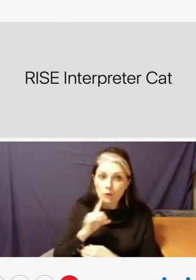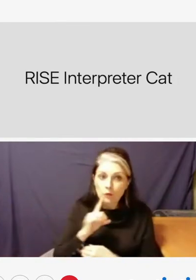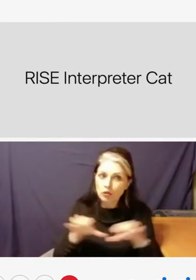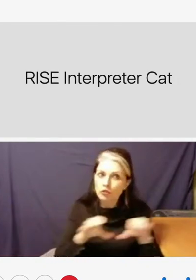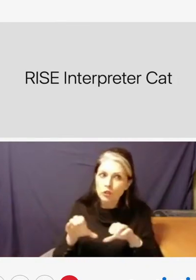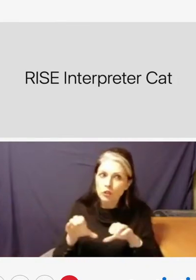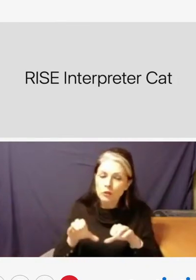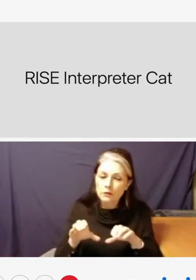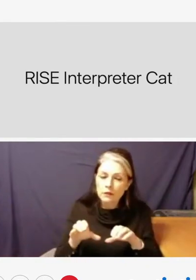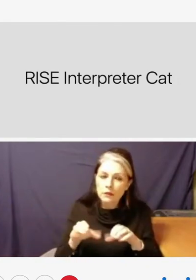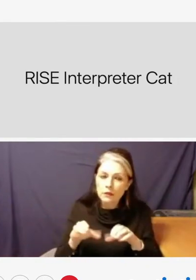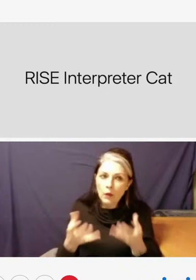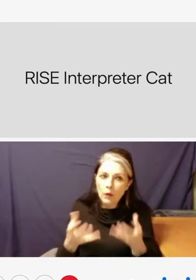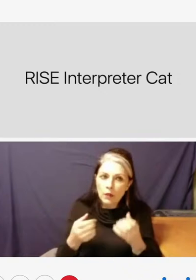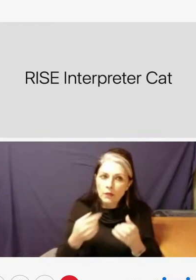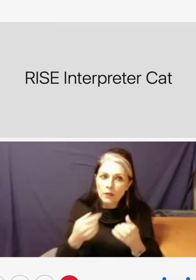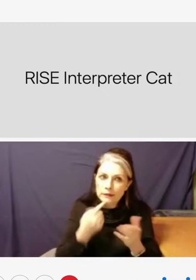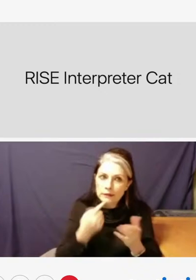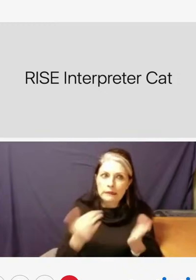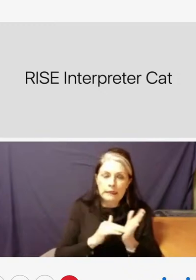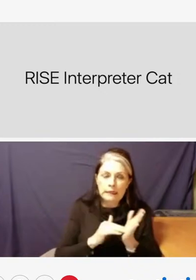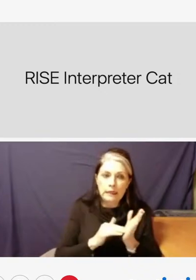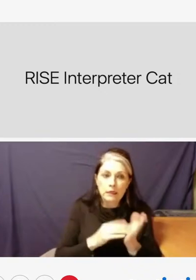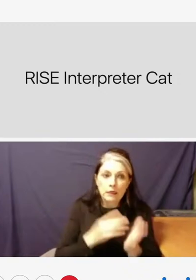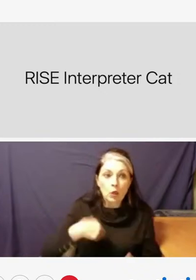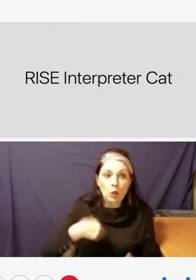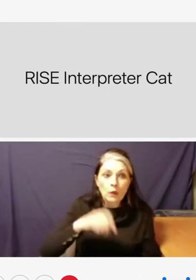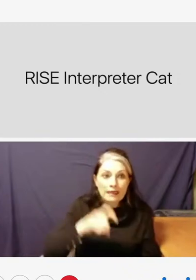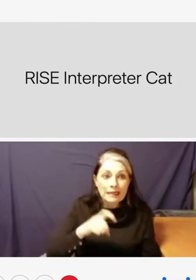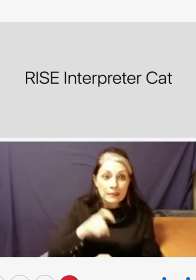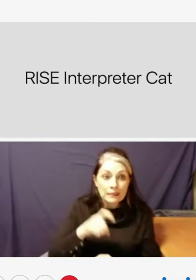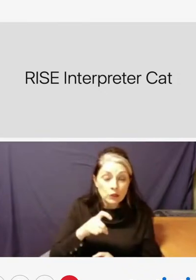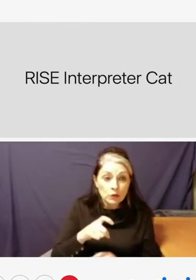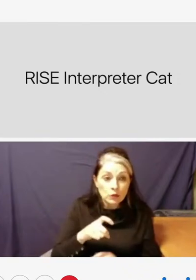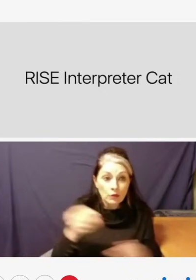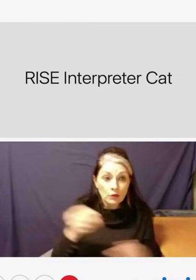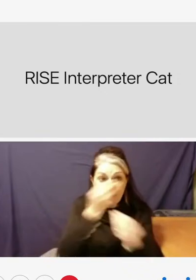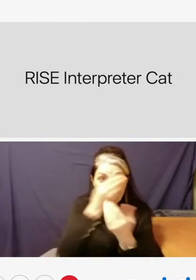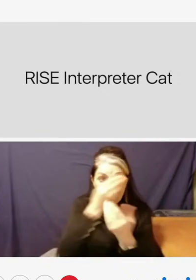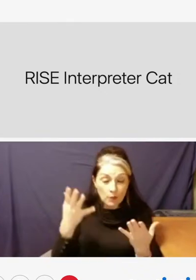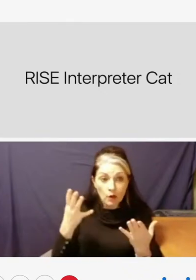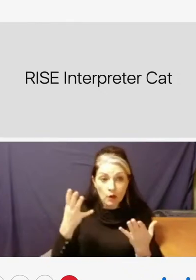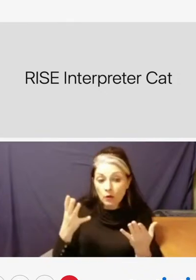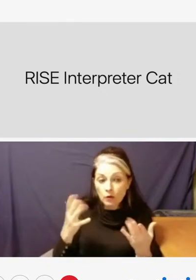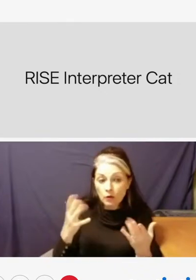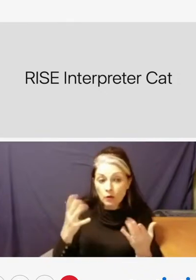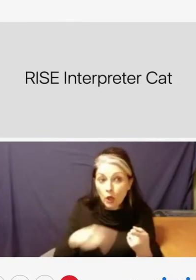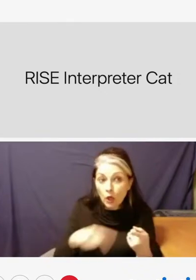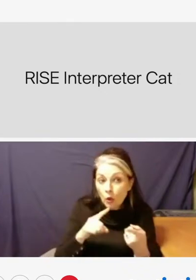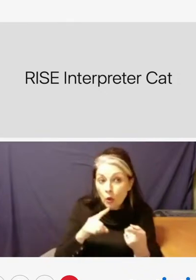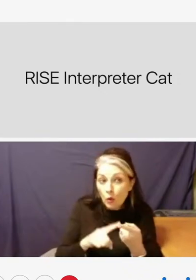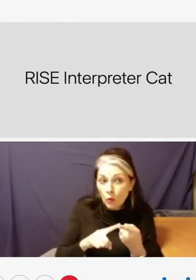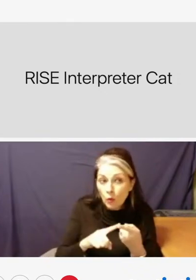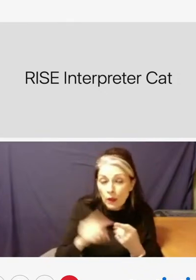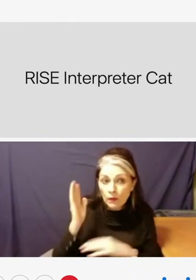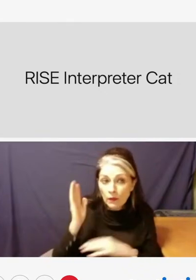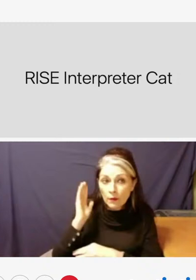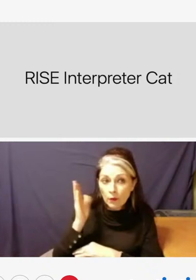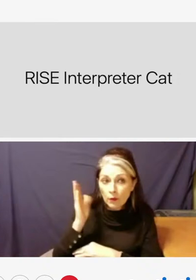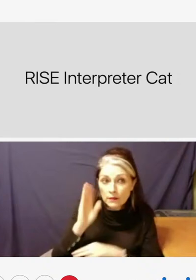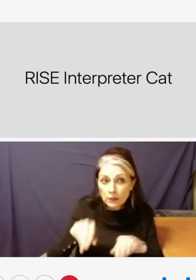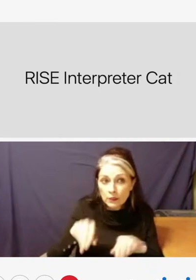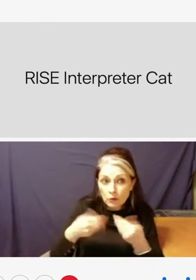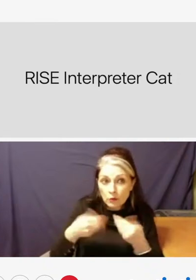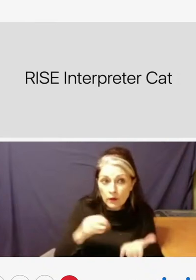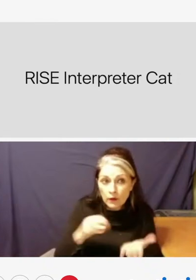reiterate it is that we need to real we need to let them know when they do presentation or providing them documents or whatever